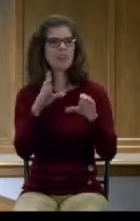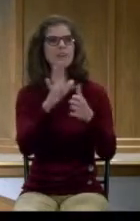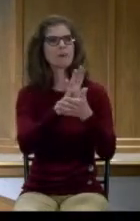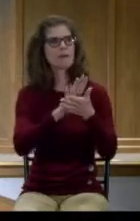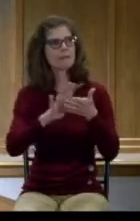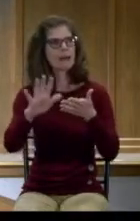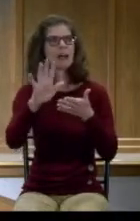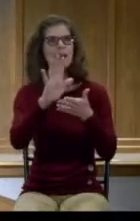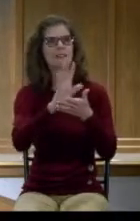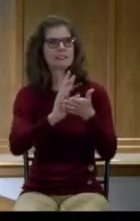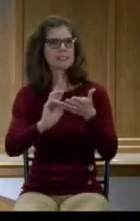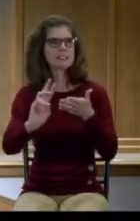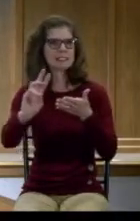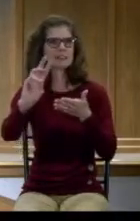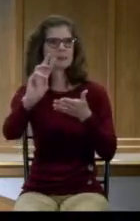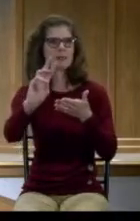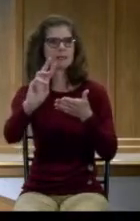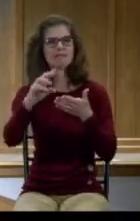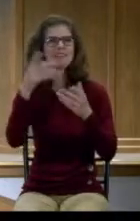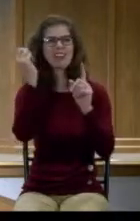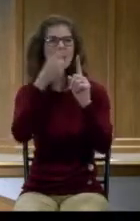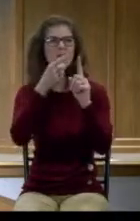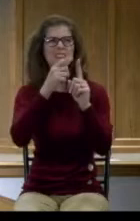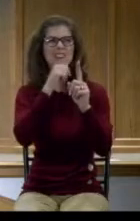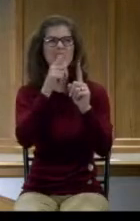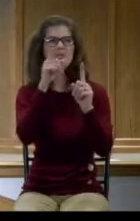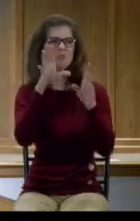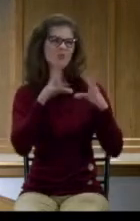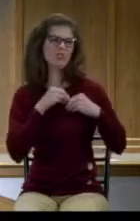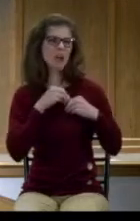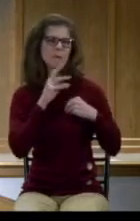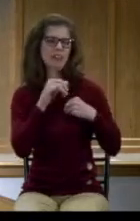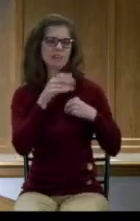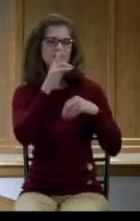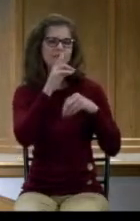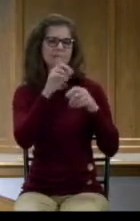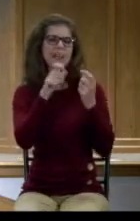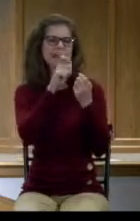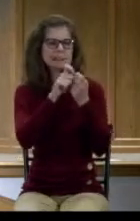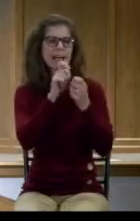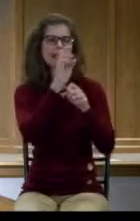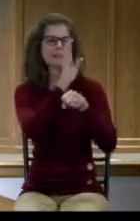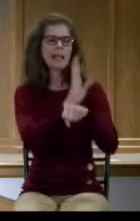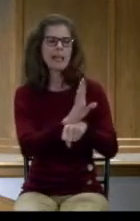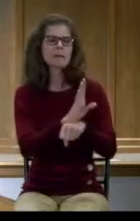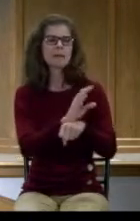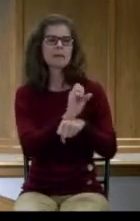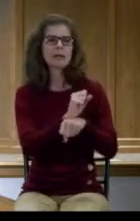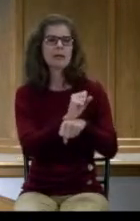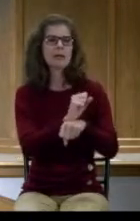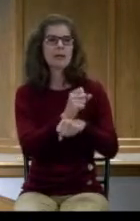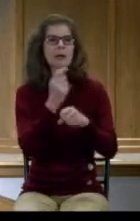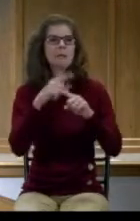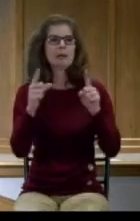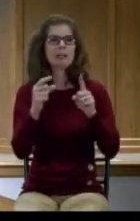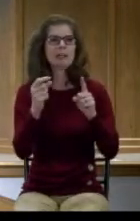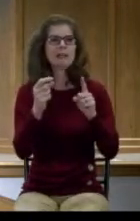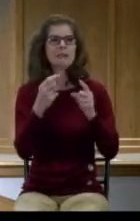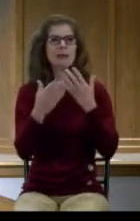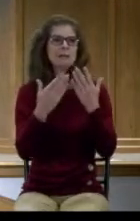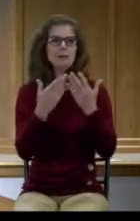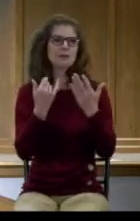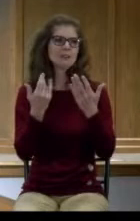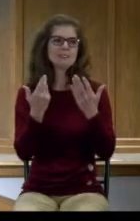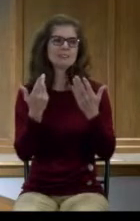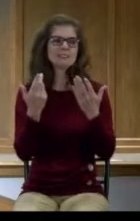single habit and you make it your habit for the whole year, but I'm going to give you one habit per week, and by the end of the whole series, I just want you to have